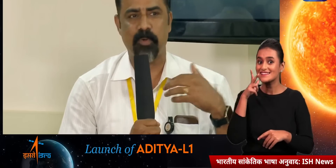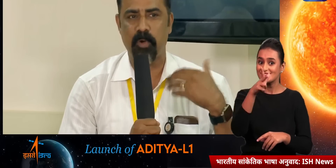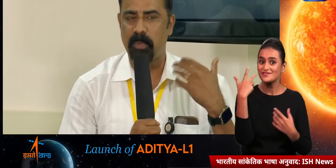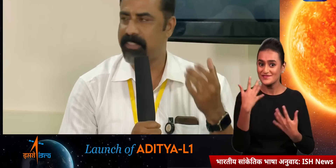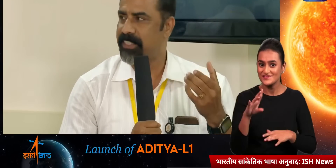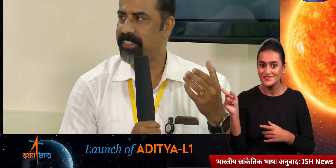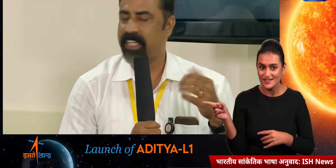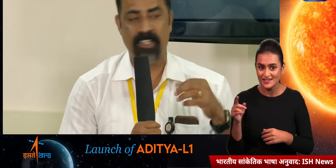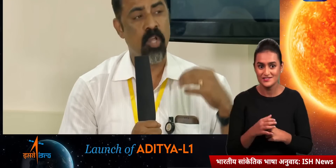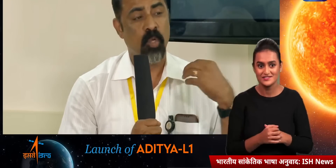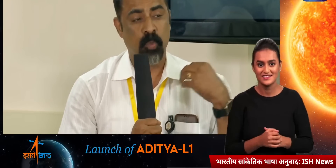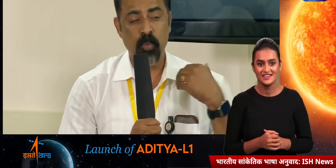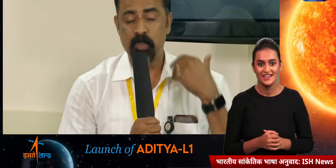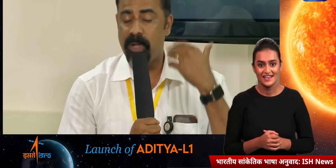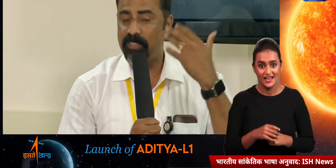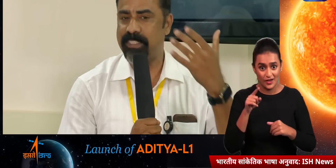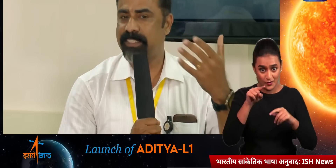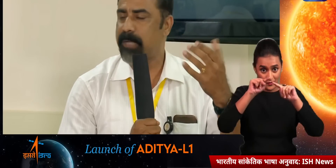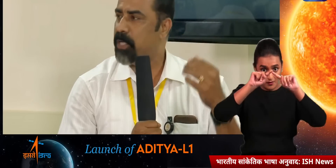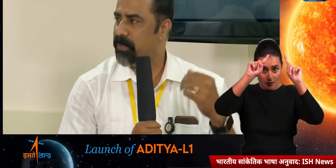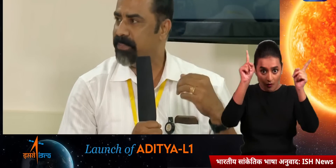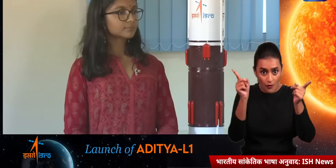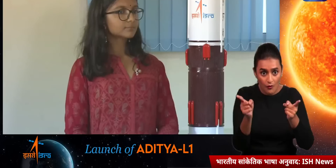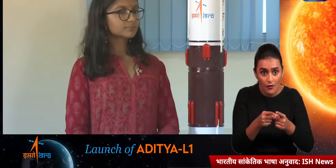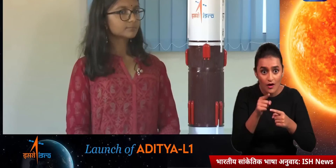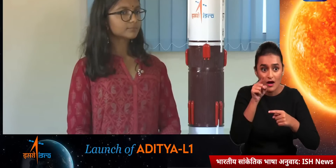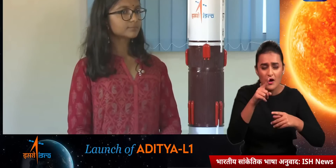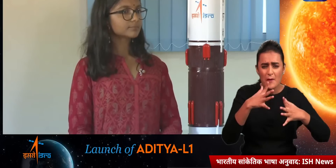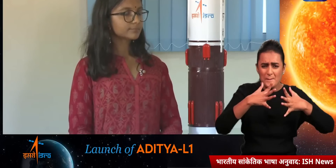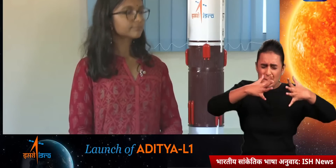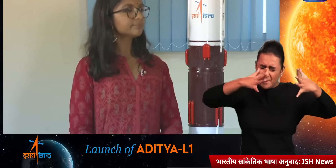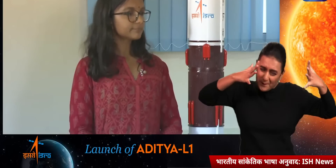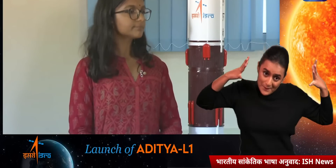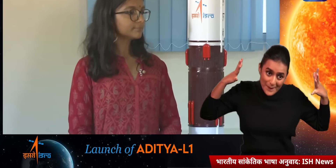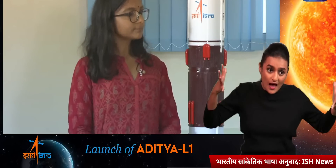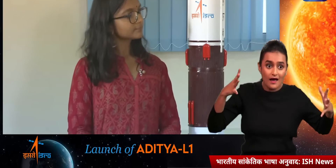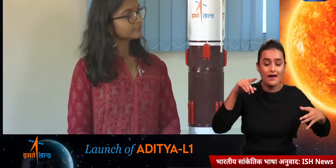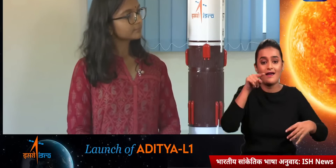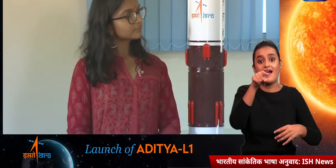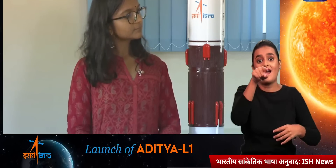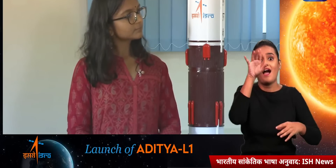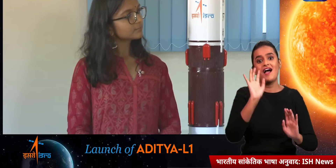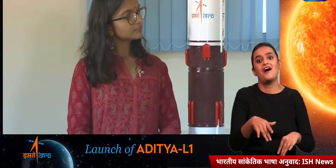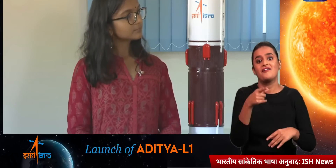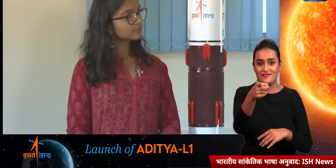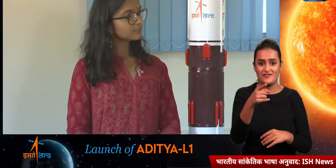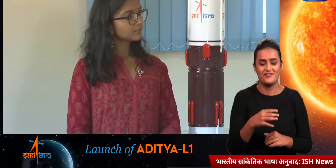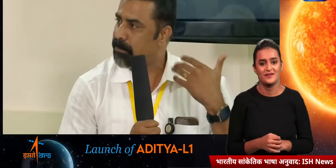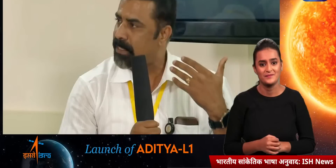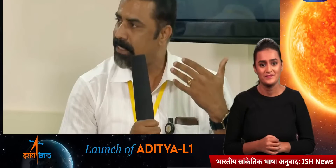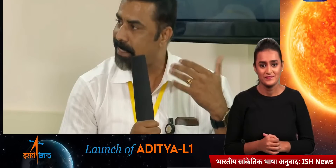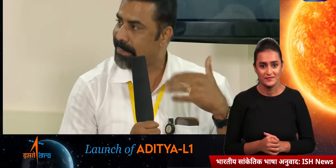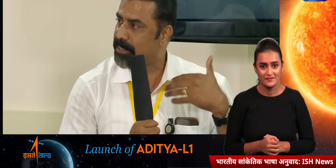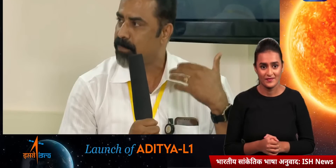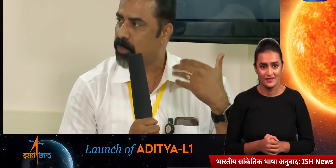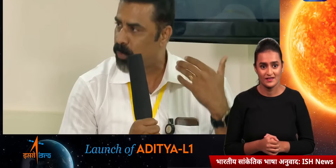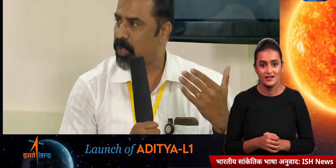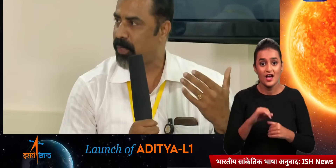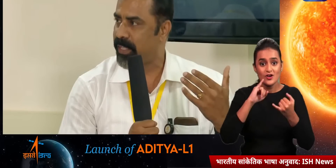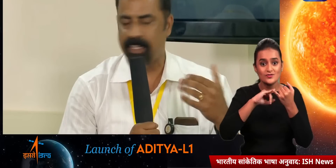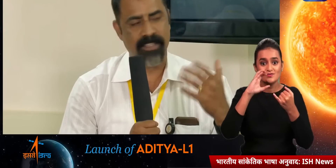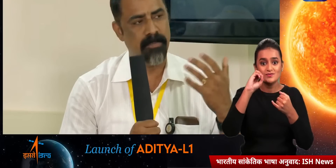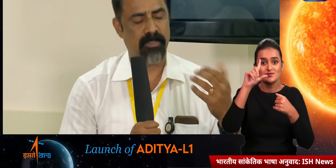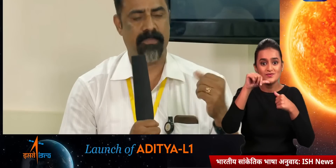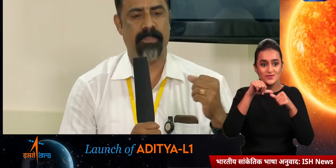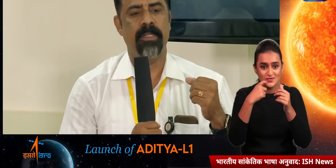events like coronal mass ejection. That's a huge mass which is coming out of sun. Basically it's a plasma. Basically when you are talking about solar wind, basically nothing but it's the extension of the corona